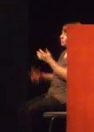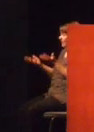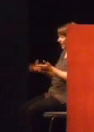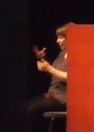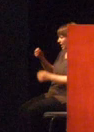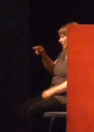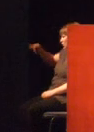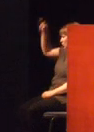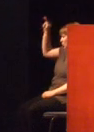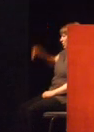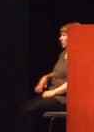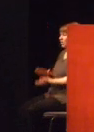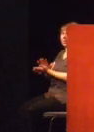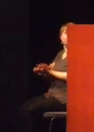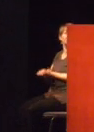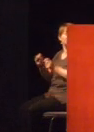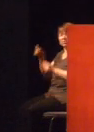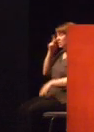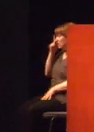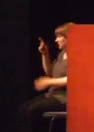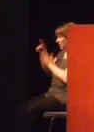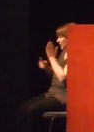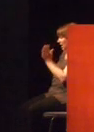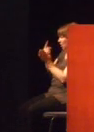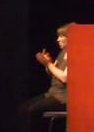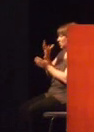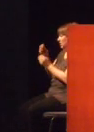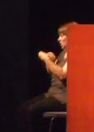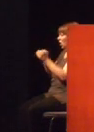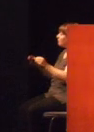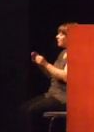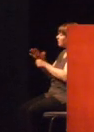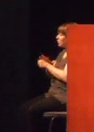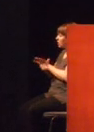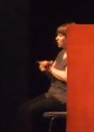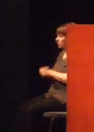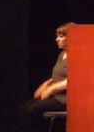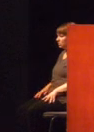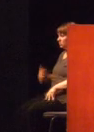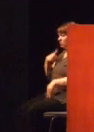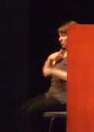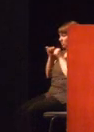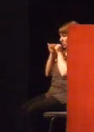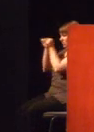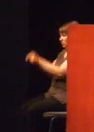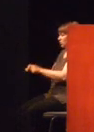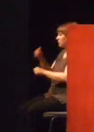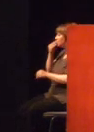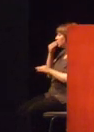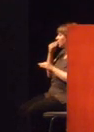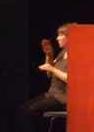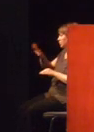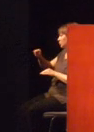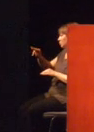campus. You can see the hours and office locations. We're also continuing our food bank